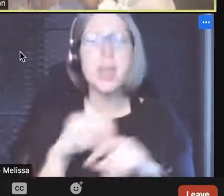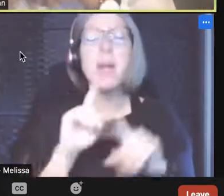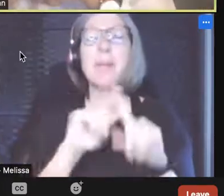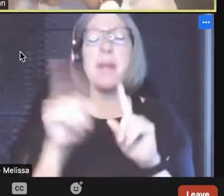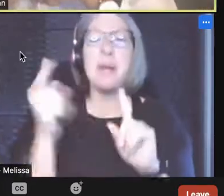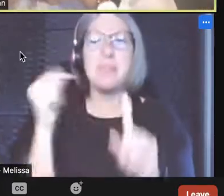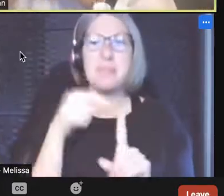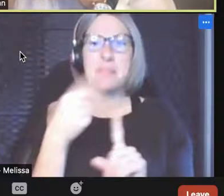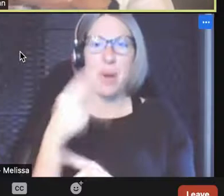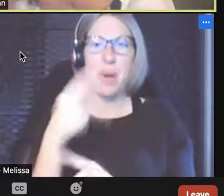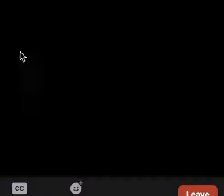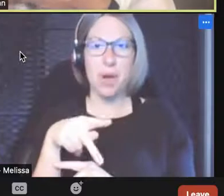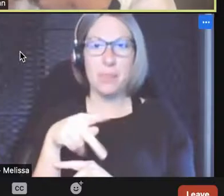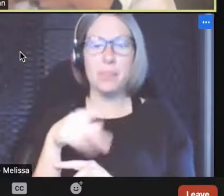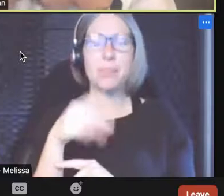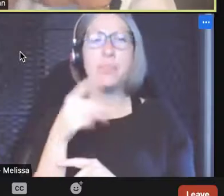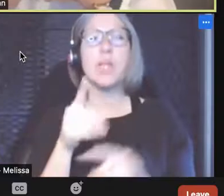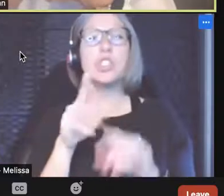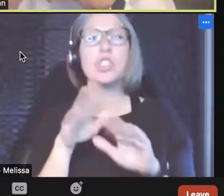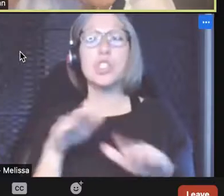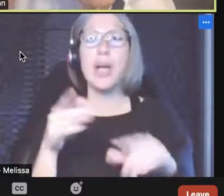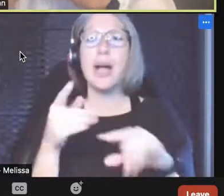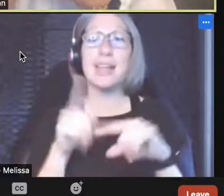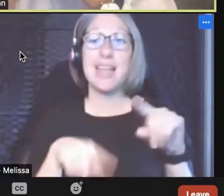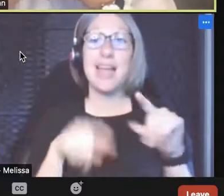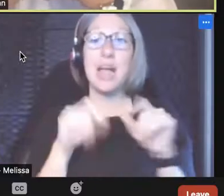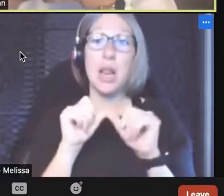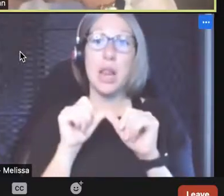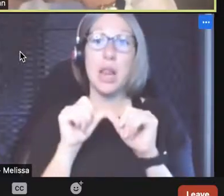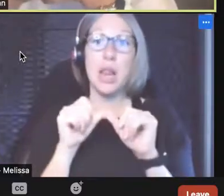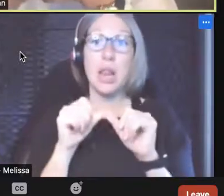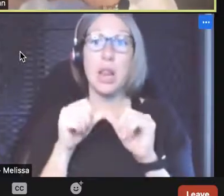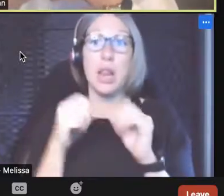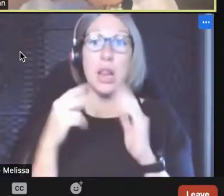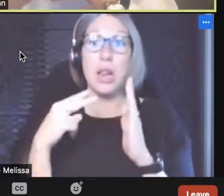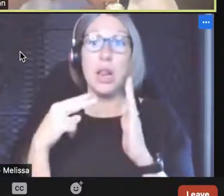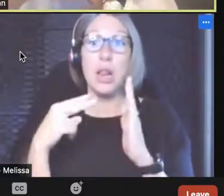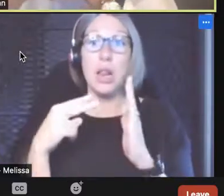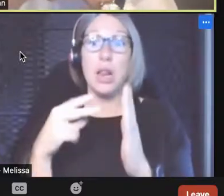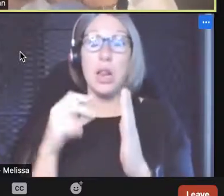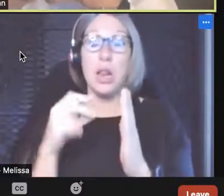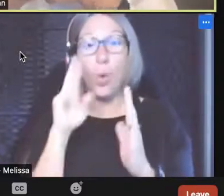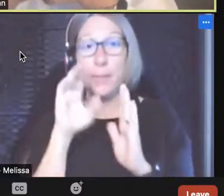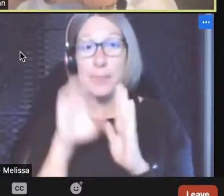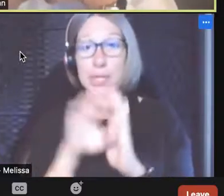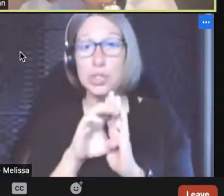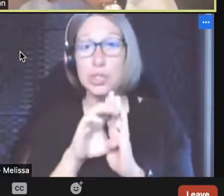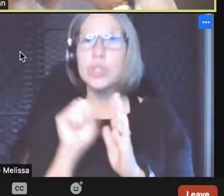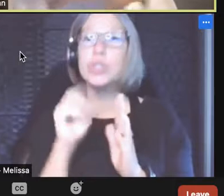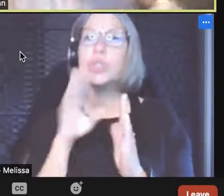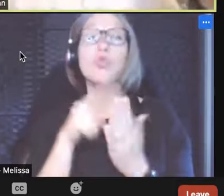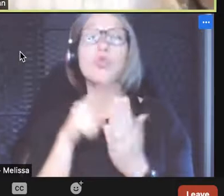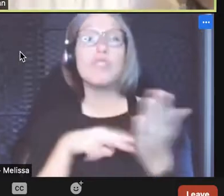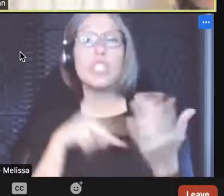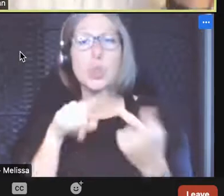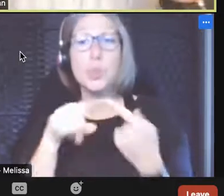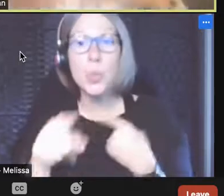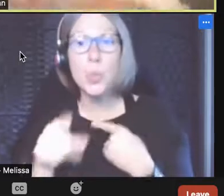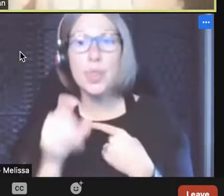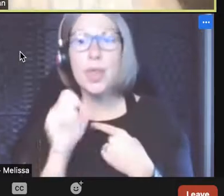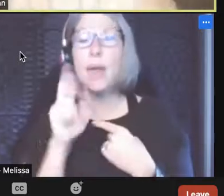child can't sustain reading or even looking at the pictures. So maybe we're going to read it to them or give them a